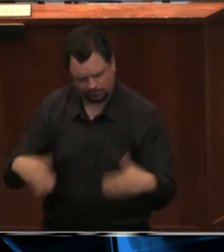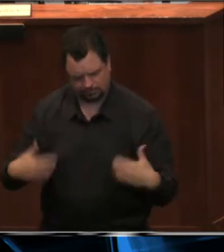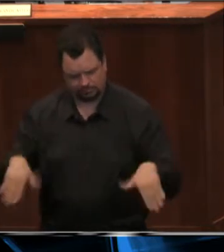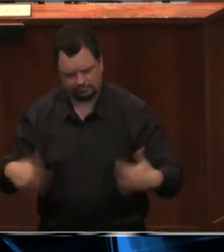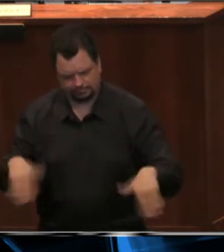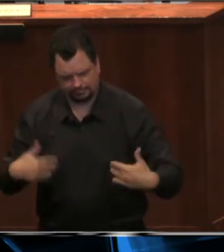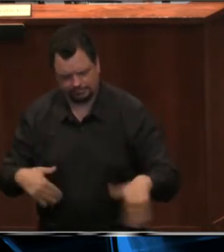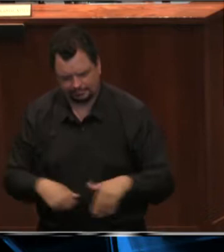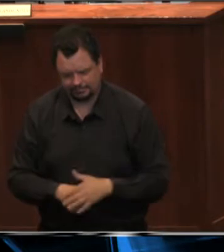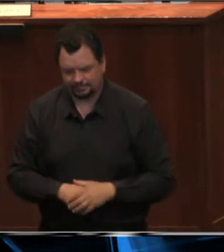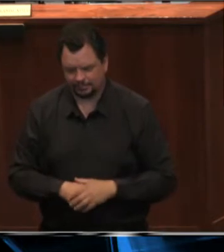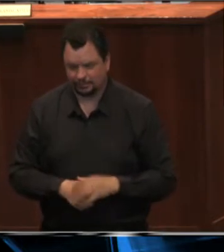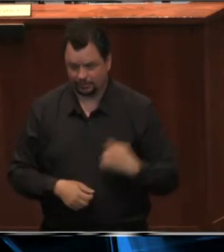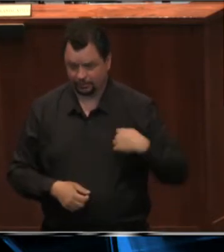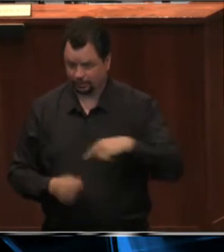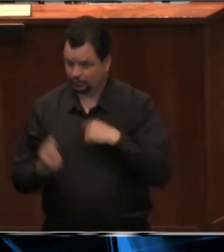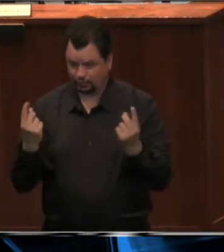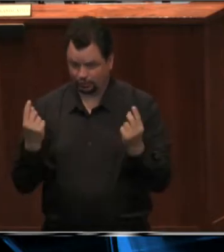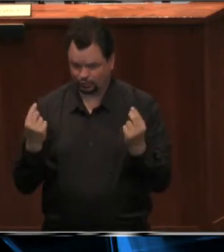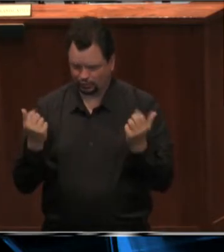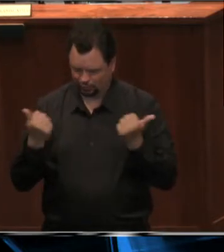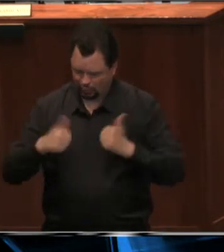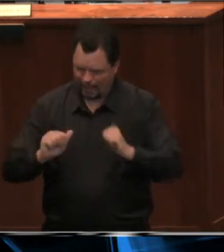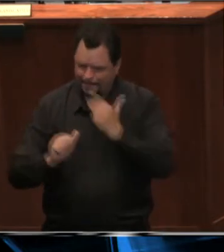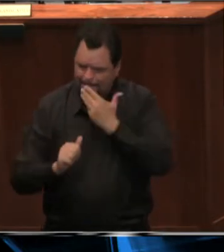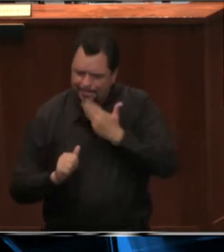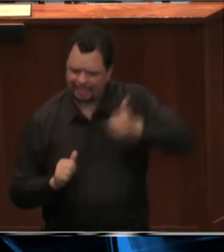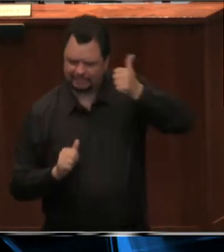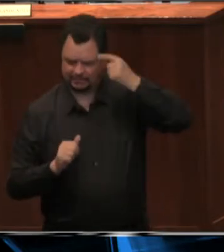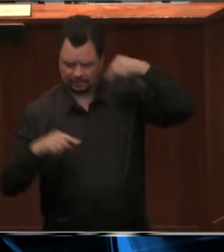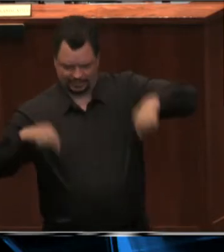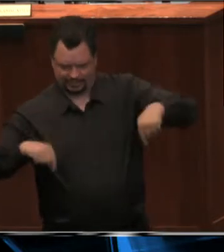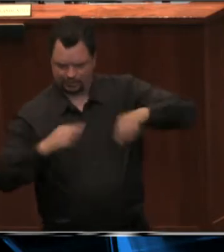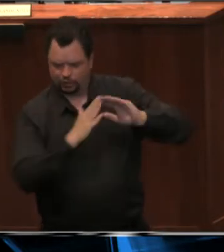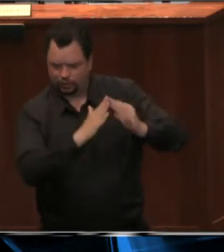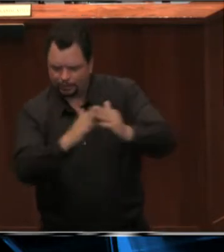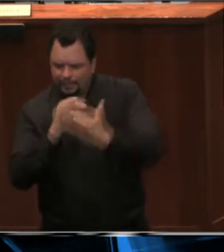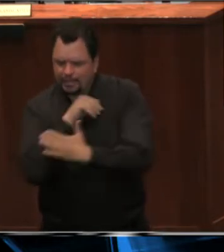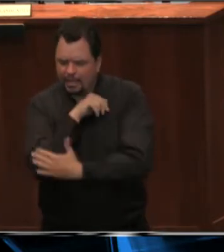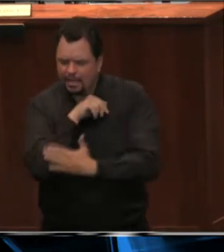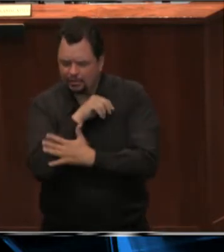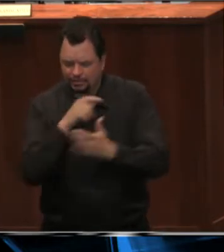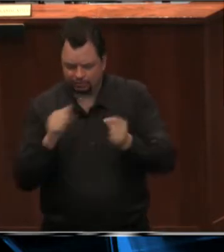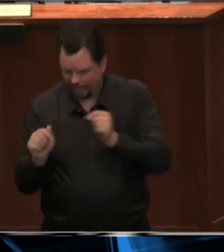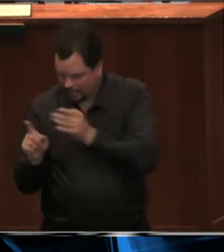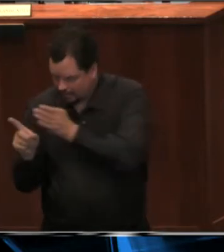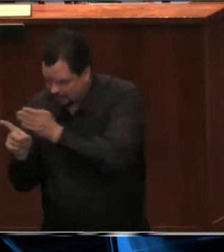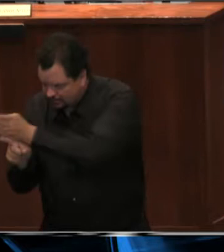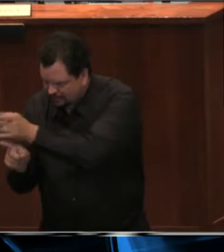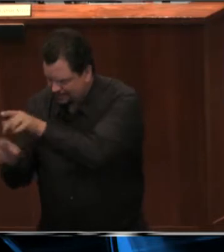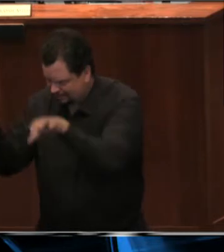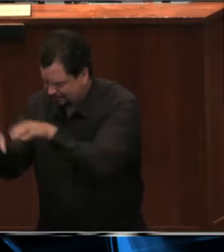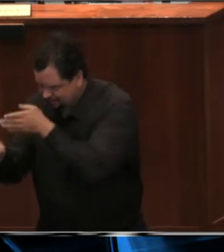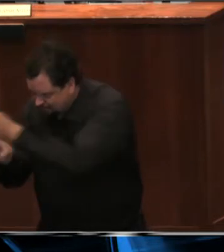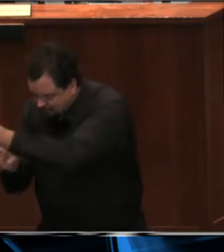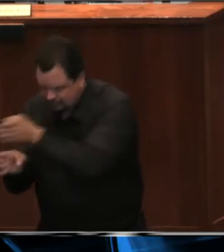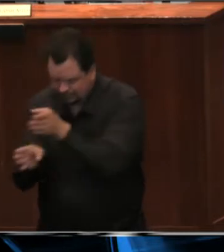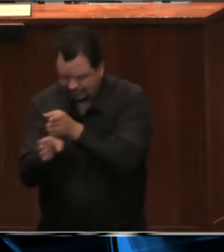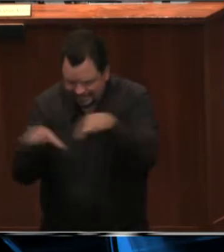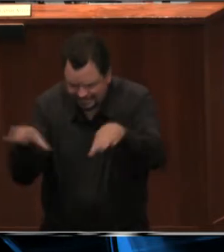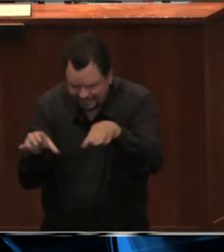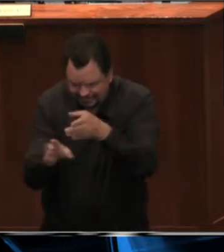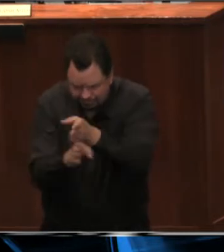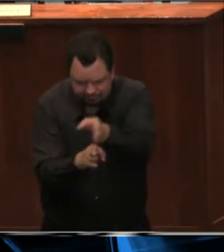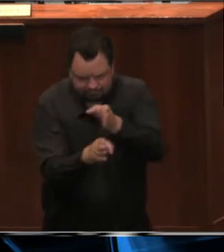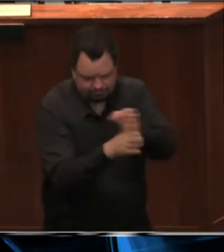what we're trying to do for our community without each of those tenets happening in the community. So I'm just deeply appreciative,